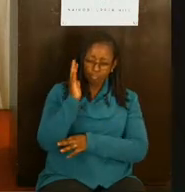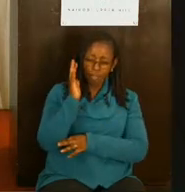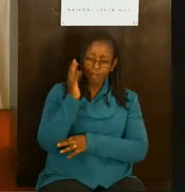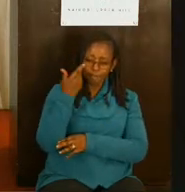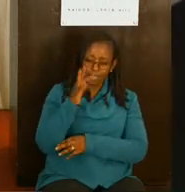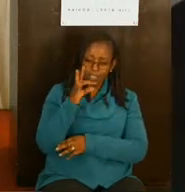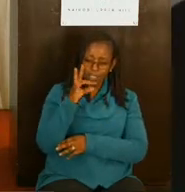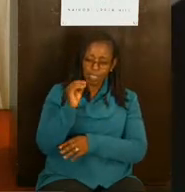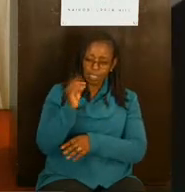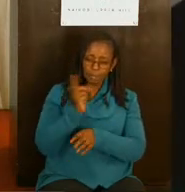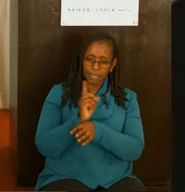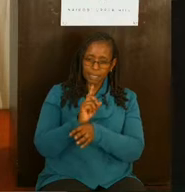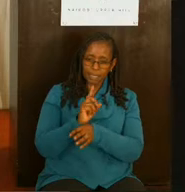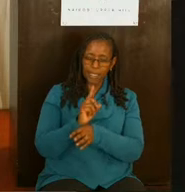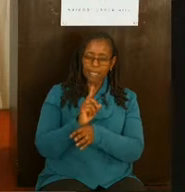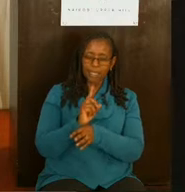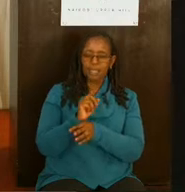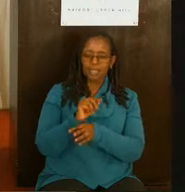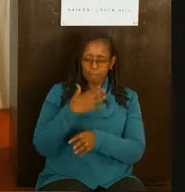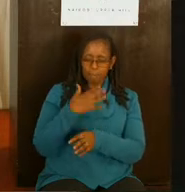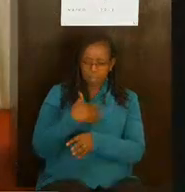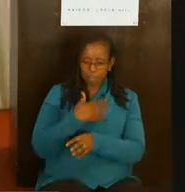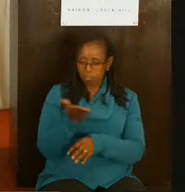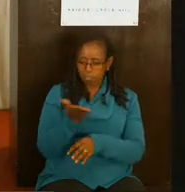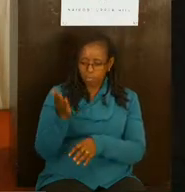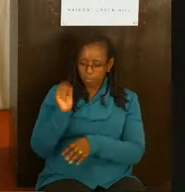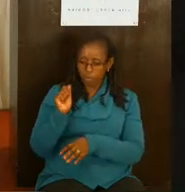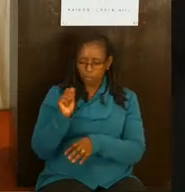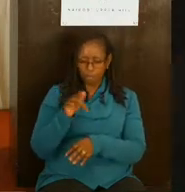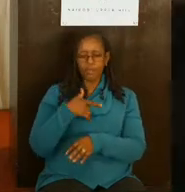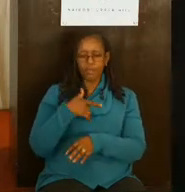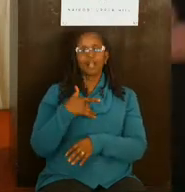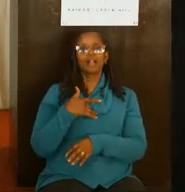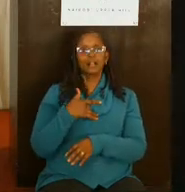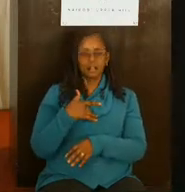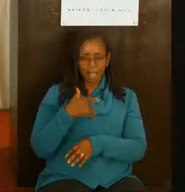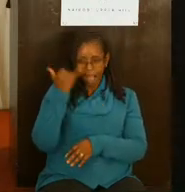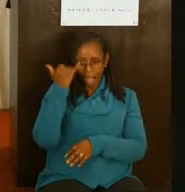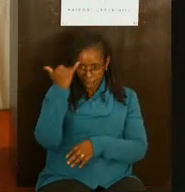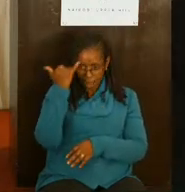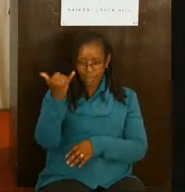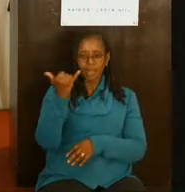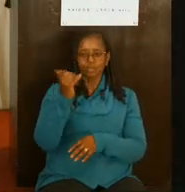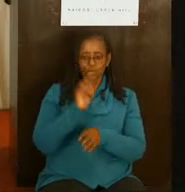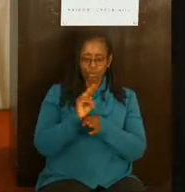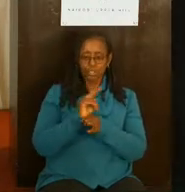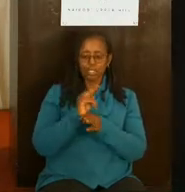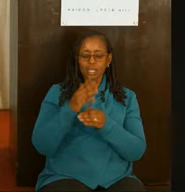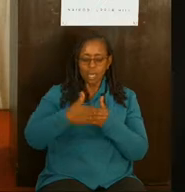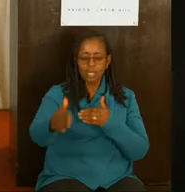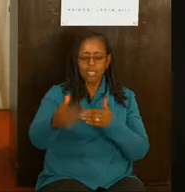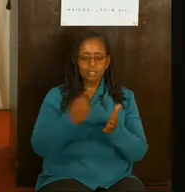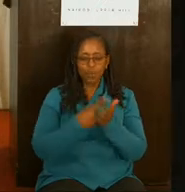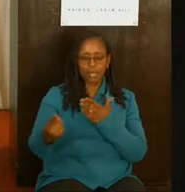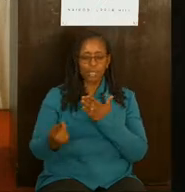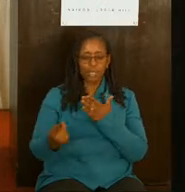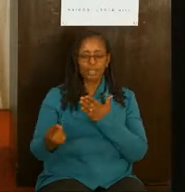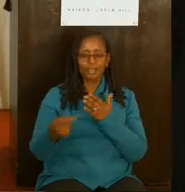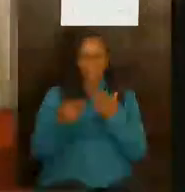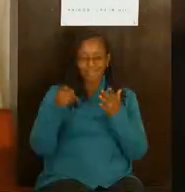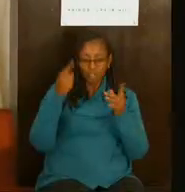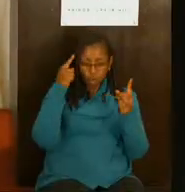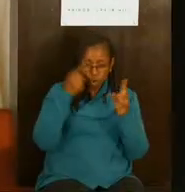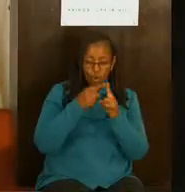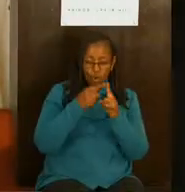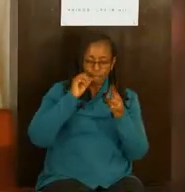homily I'll have people with some nuggets that they can work with during the week because that's really the goal